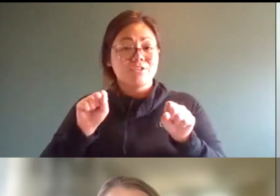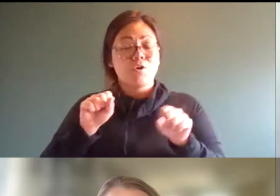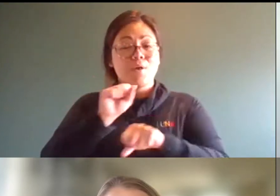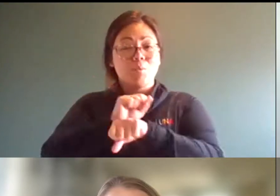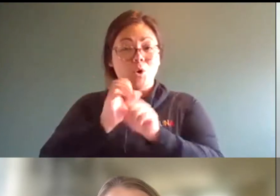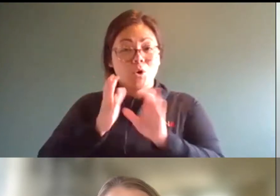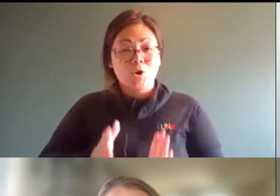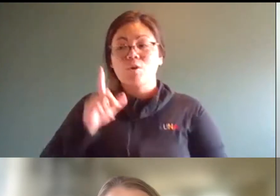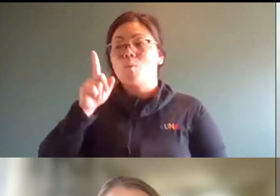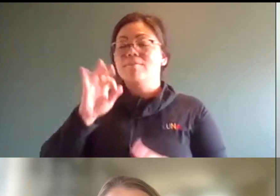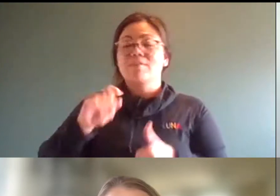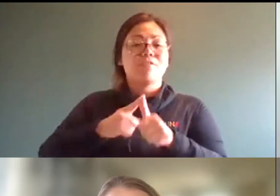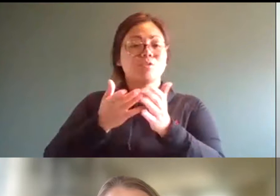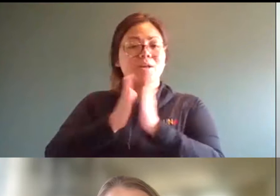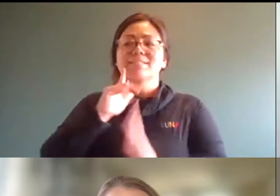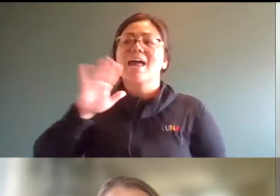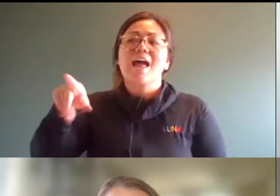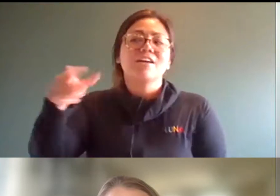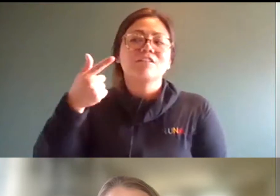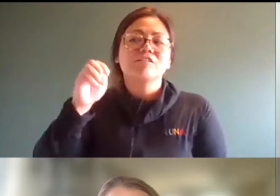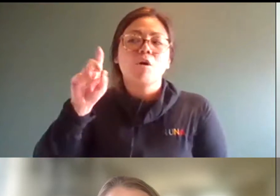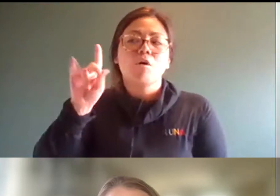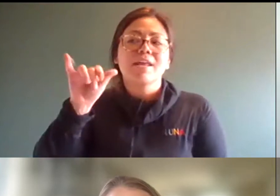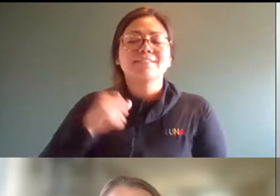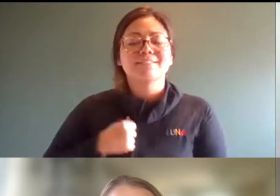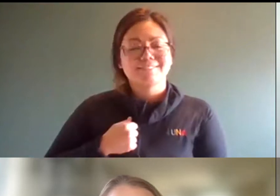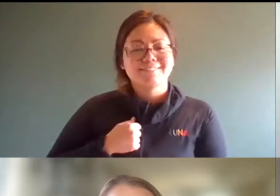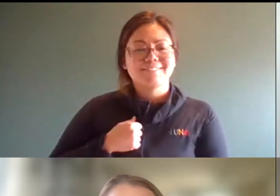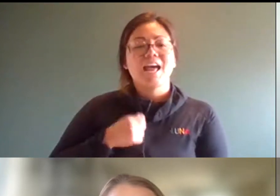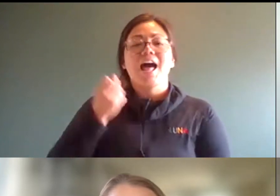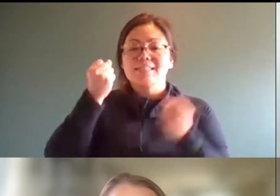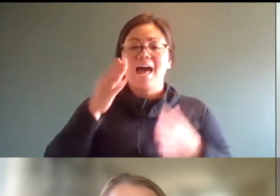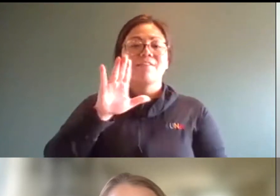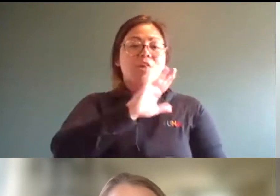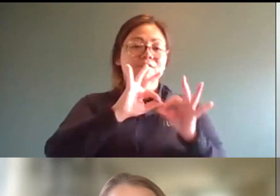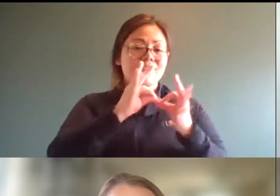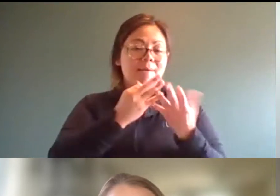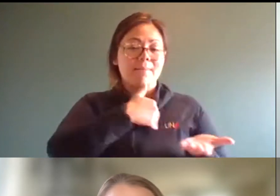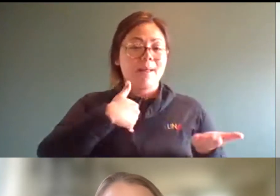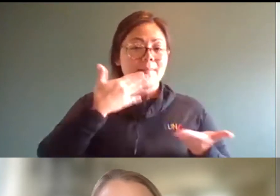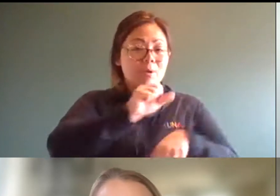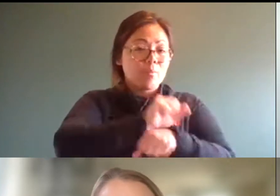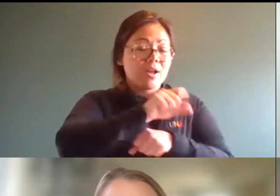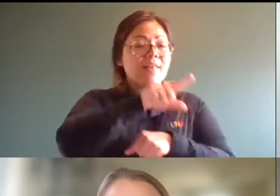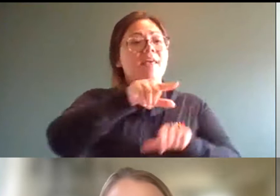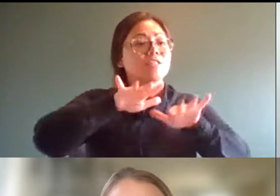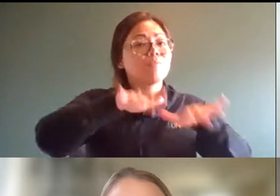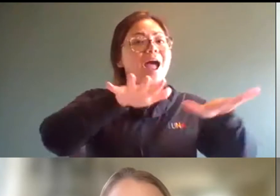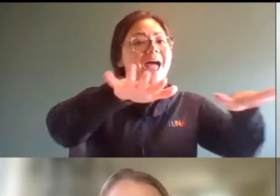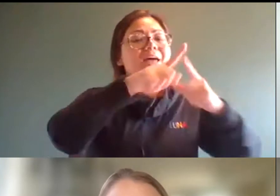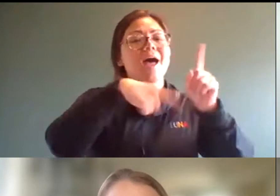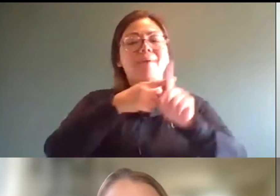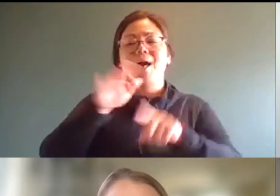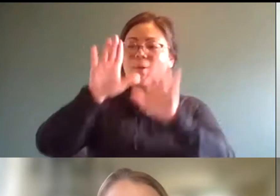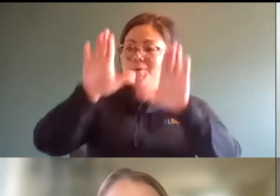of the first requests I always get is GEODIS. A lot of times, their family members work there and they spread the word about the great culture you guys have created,